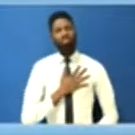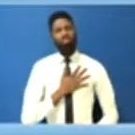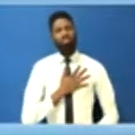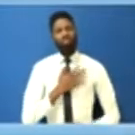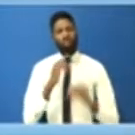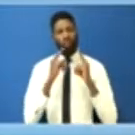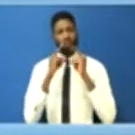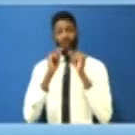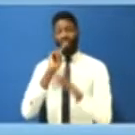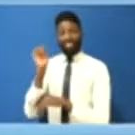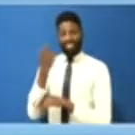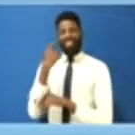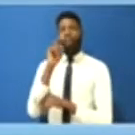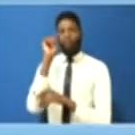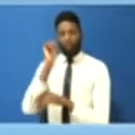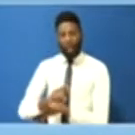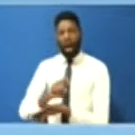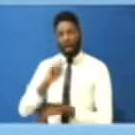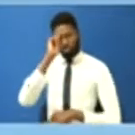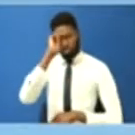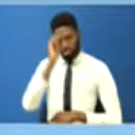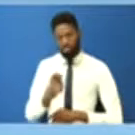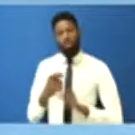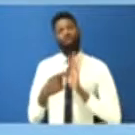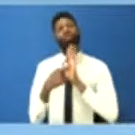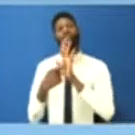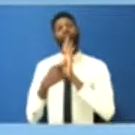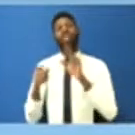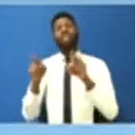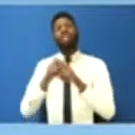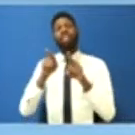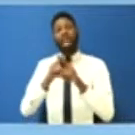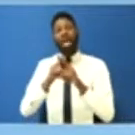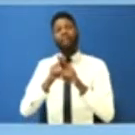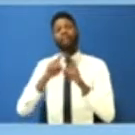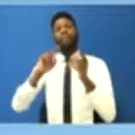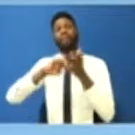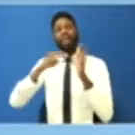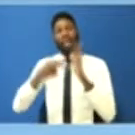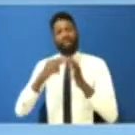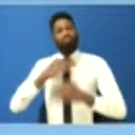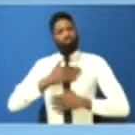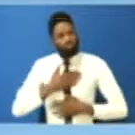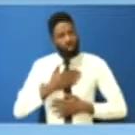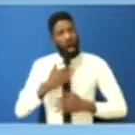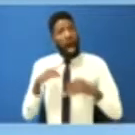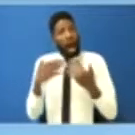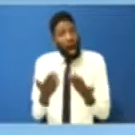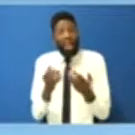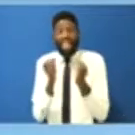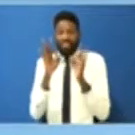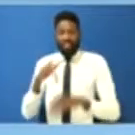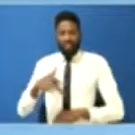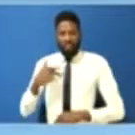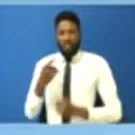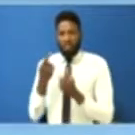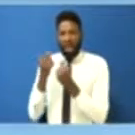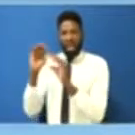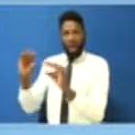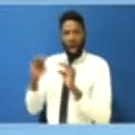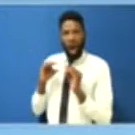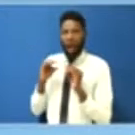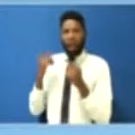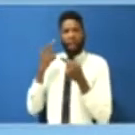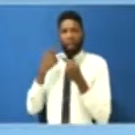kenya is the hilly ashima heshima nikwamba if you feel you're earning money you should not earn especially